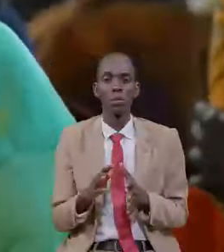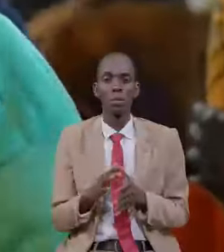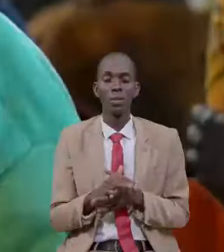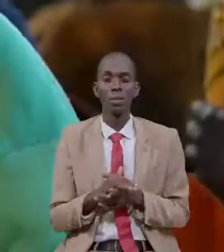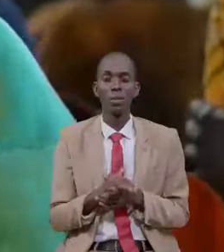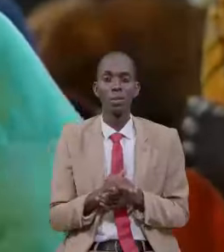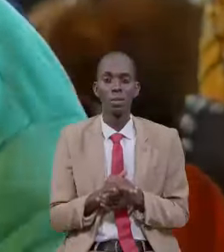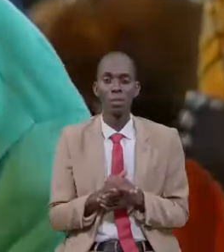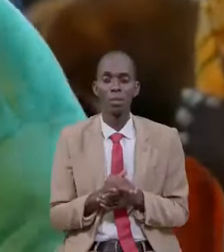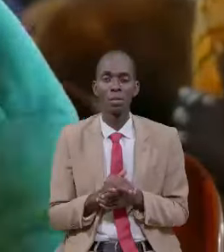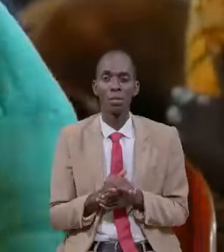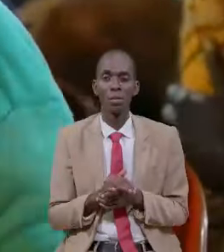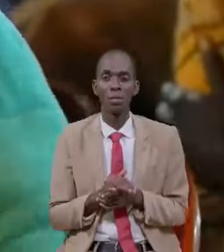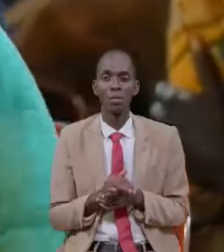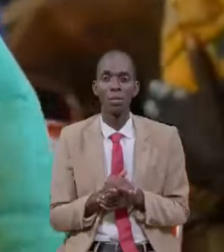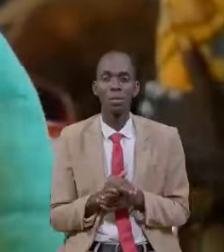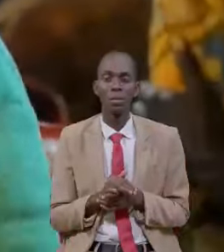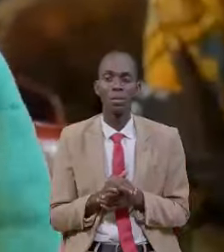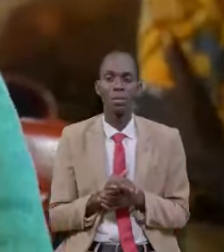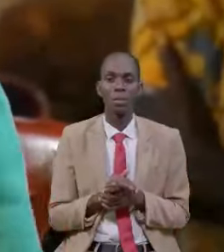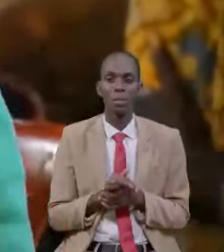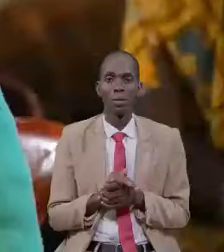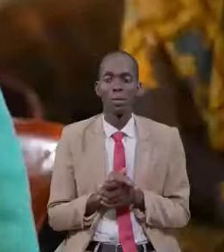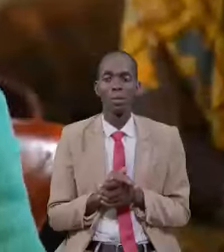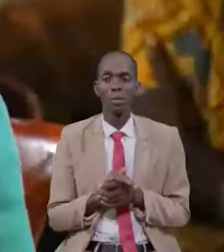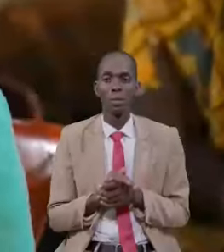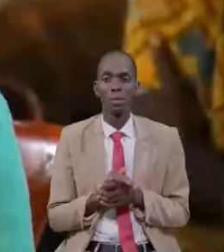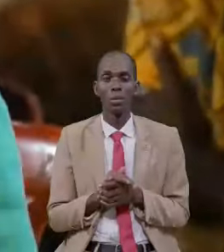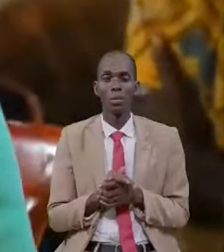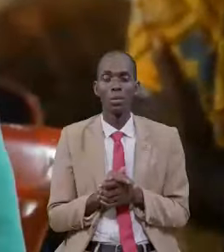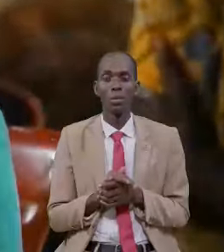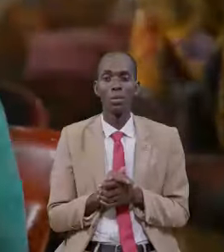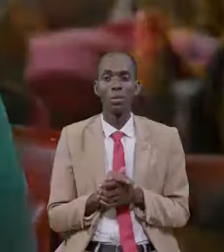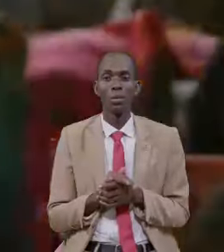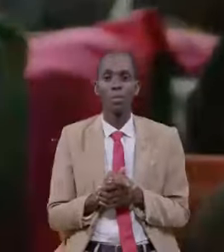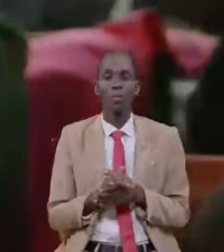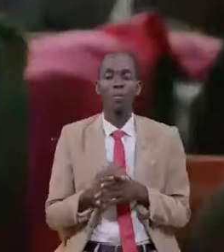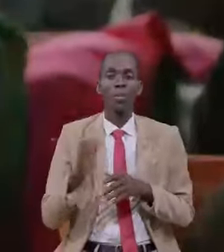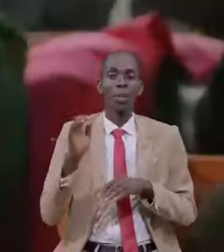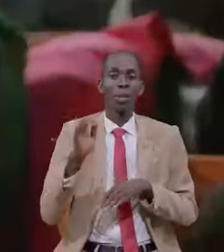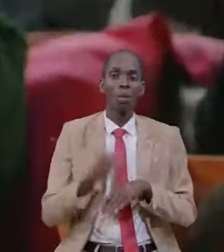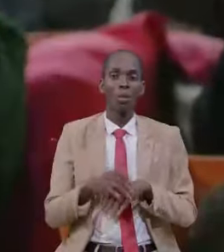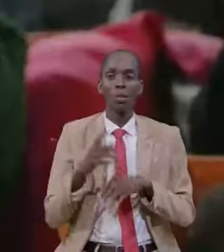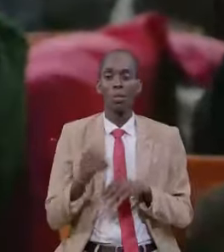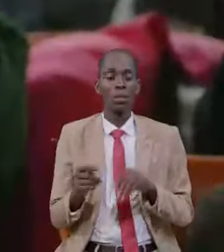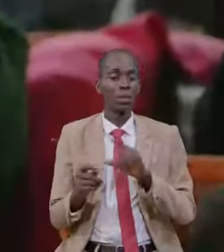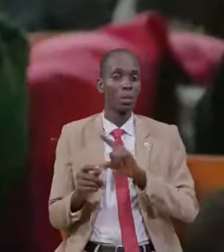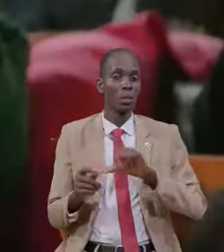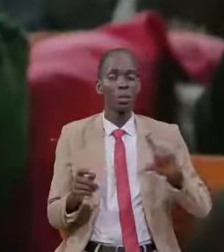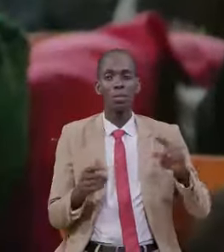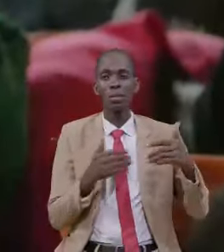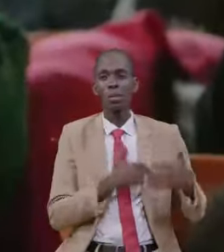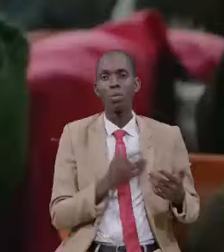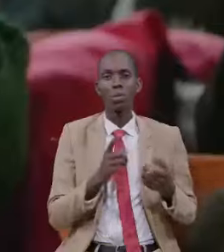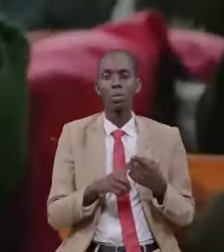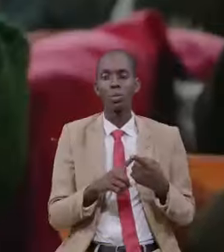those we are counseling. Please, at the left-hand side, my left-hand side, which is your right-hand